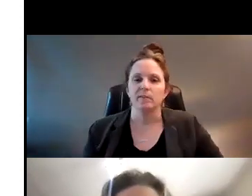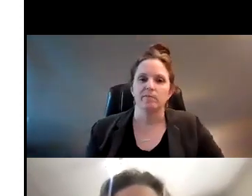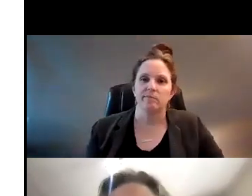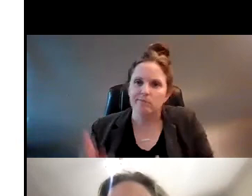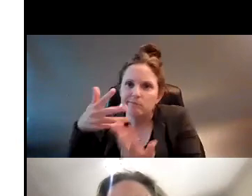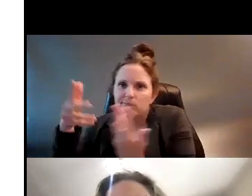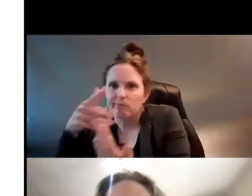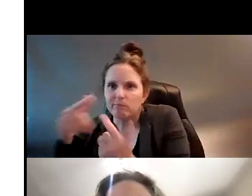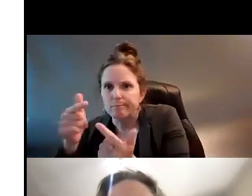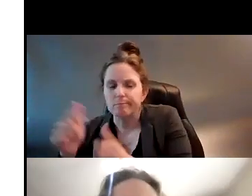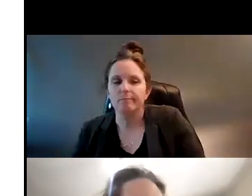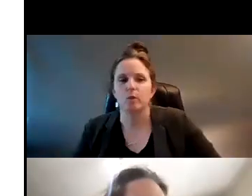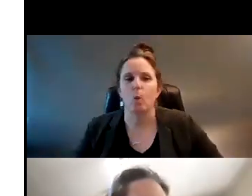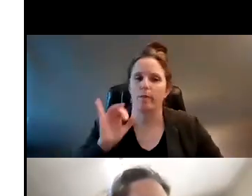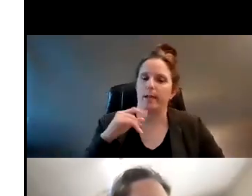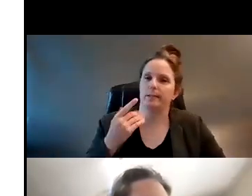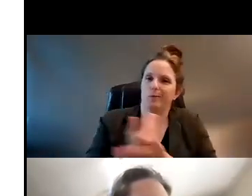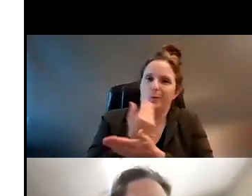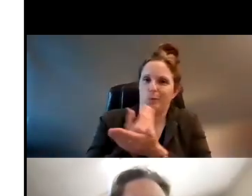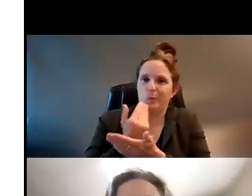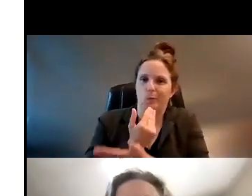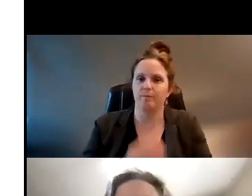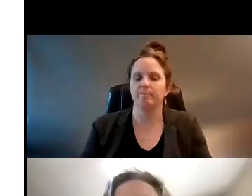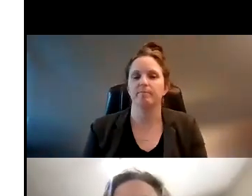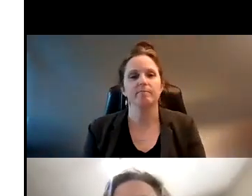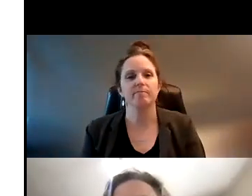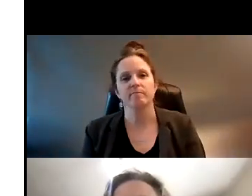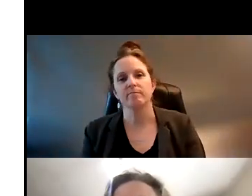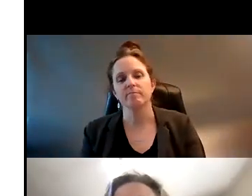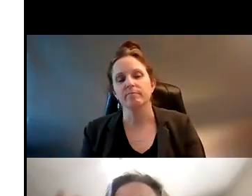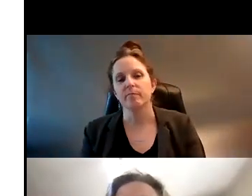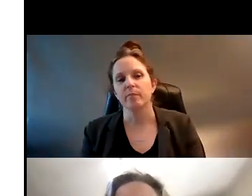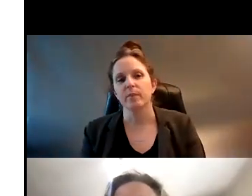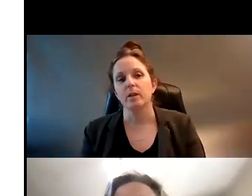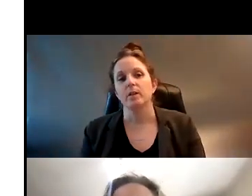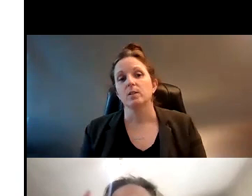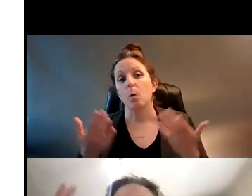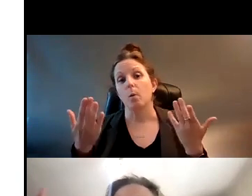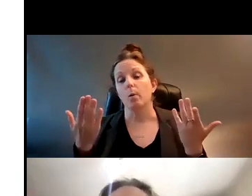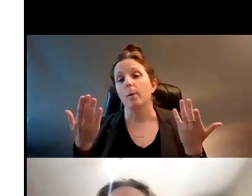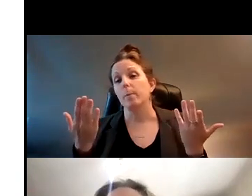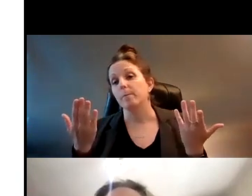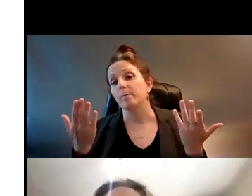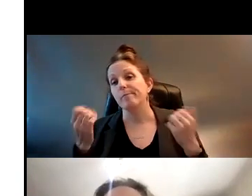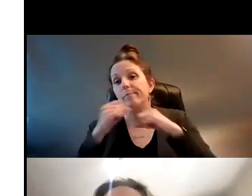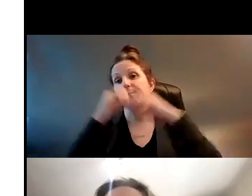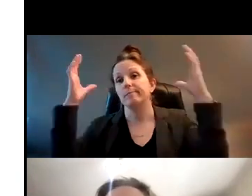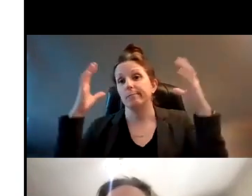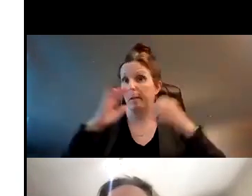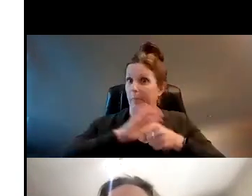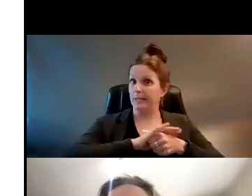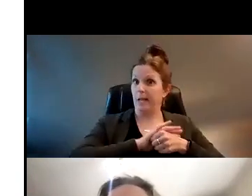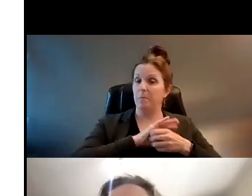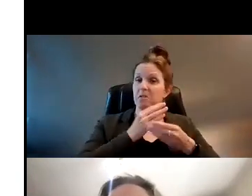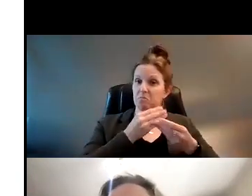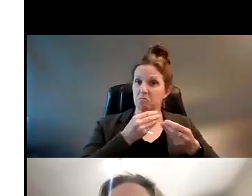This is something that we're just doing now. And the idea is that, you know, even though the pandemic is you know, ending